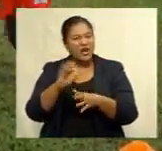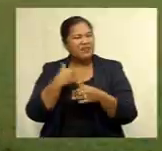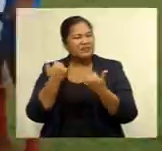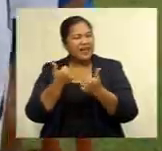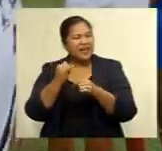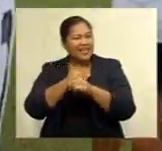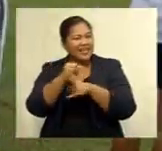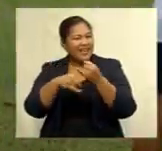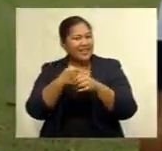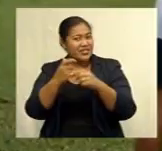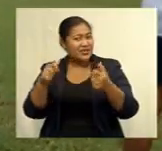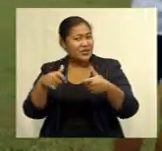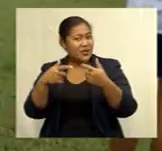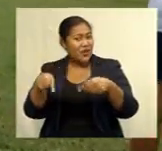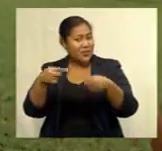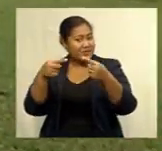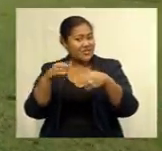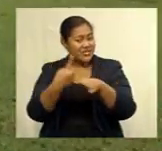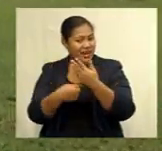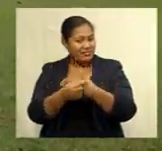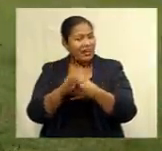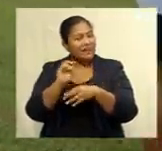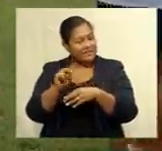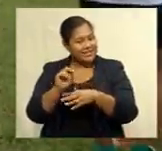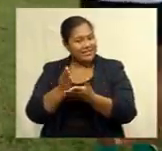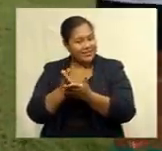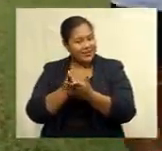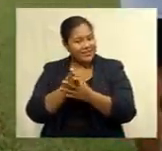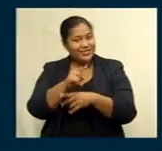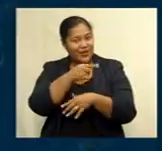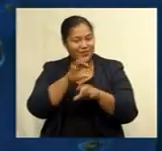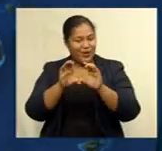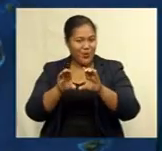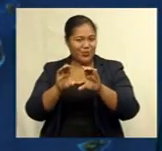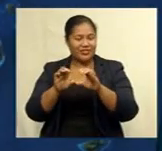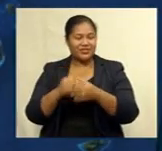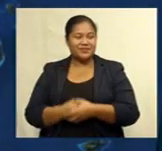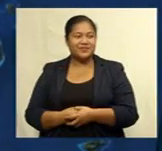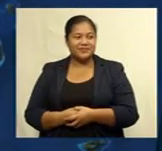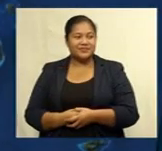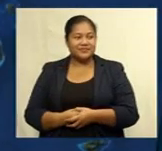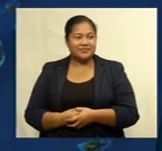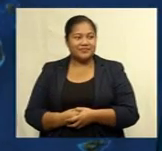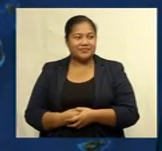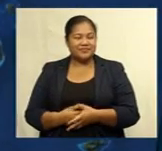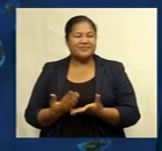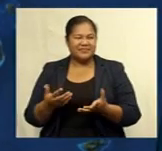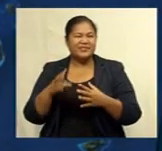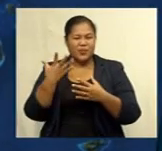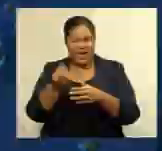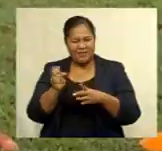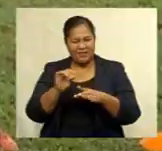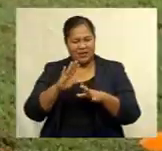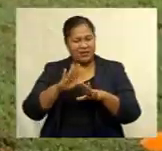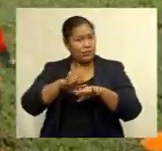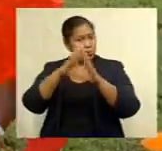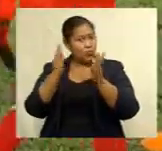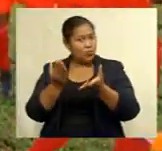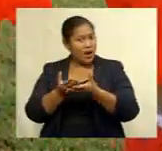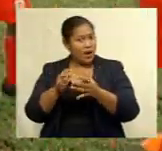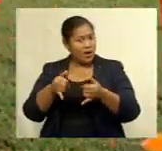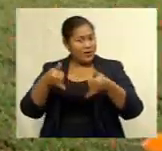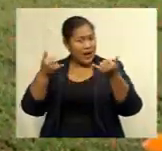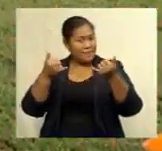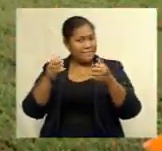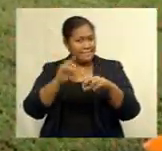international competitions, they still need the services of Seretslev. January, the World Cup qualifiers, so